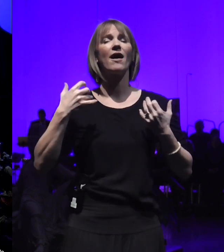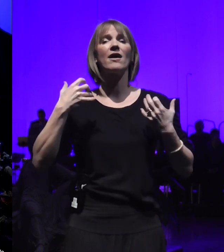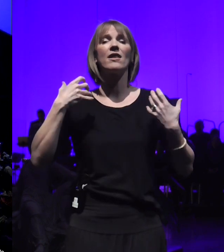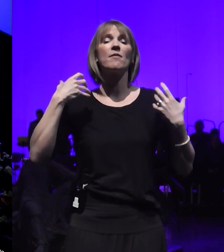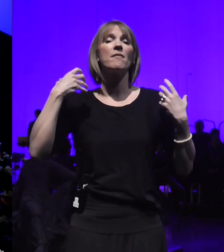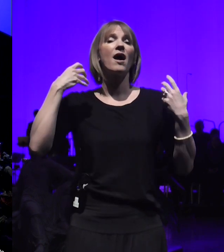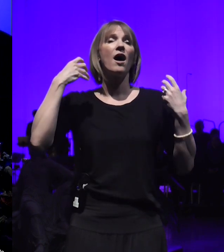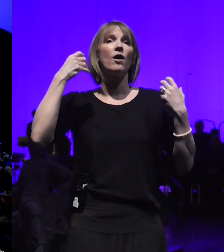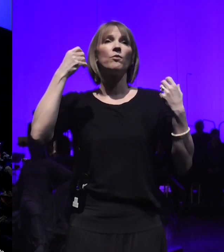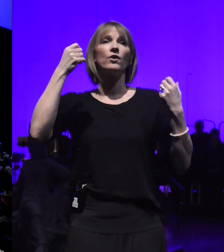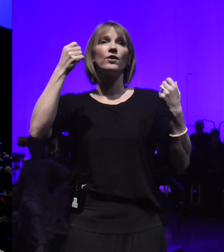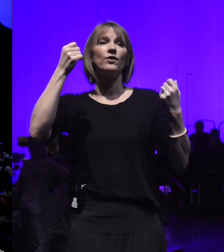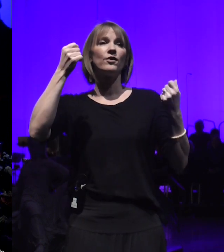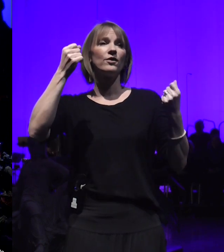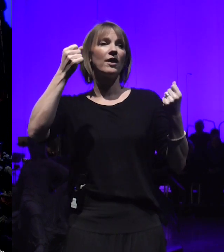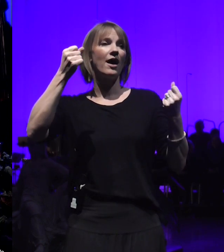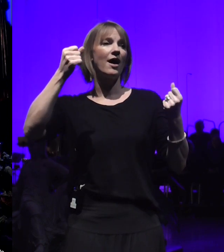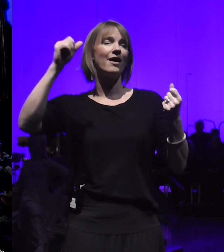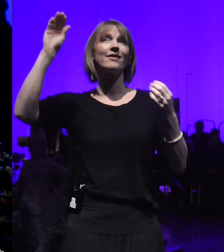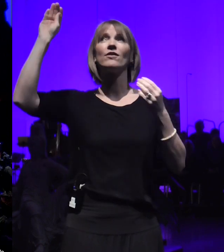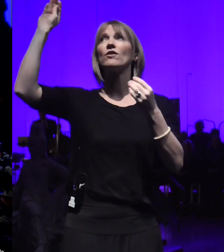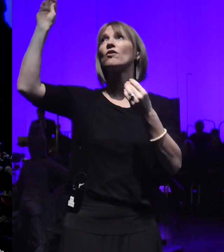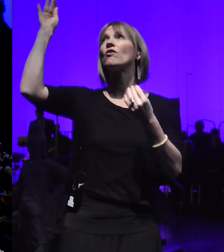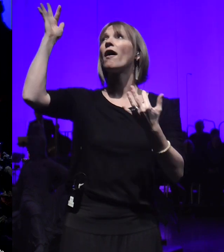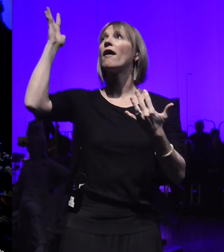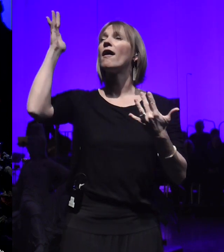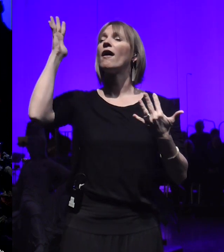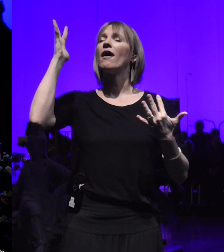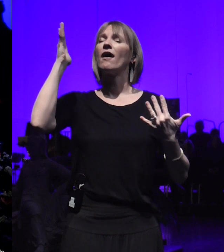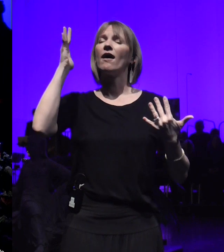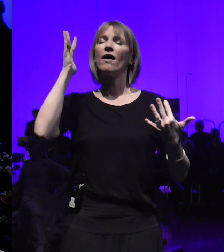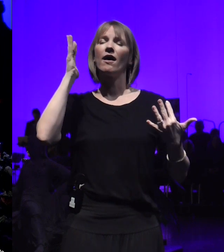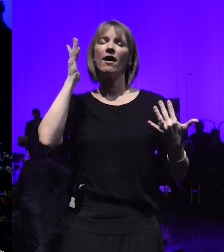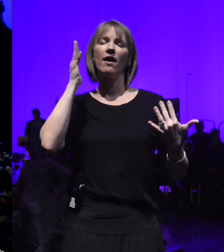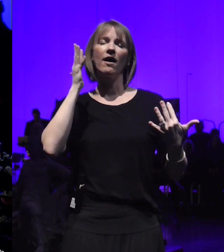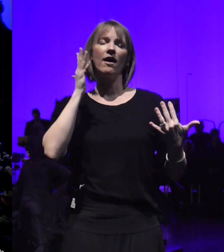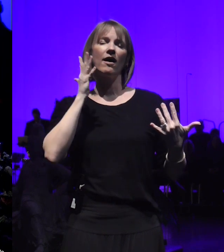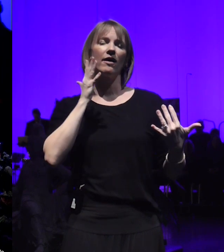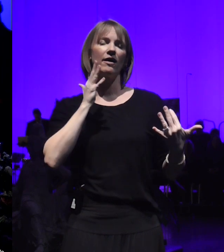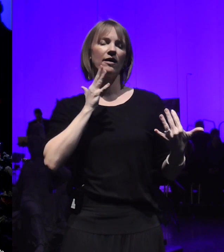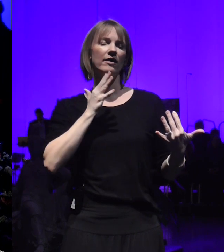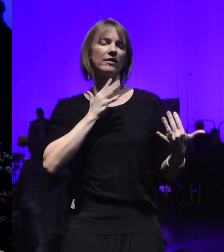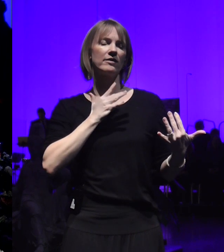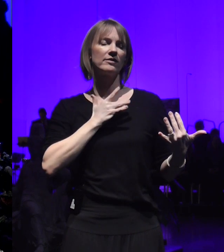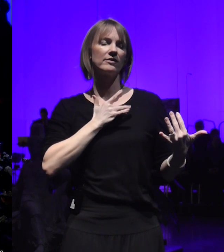the mighty power and the grace.